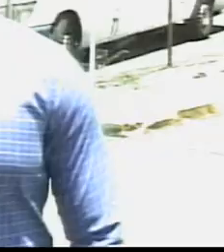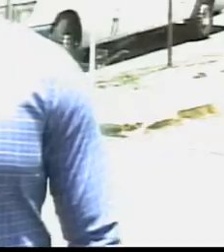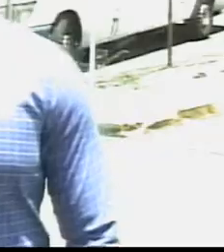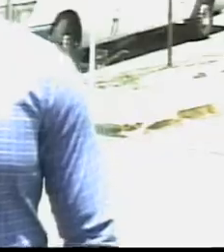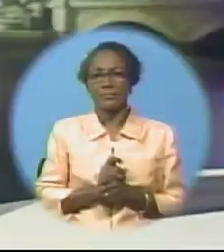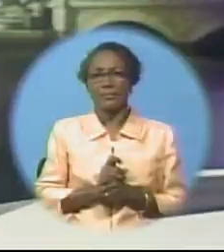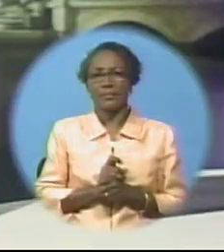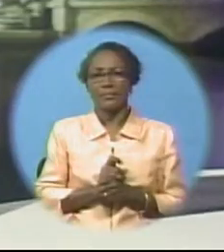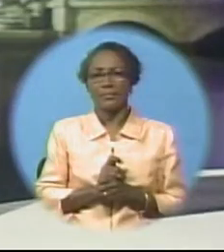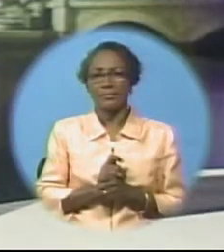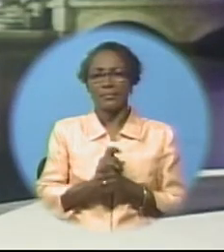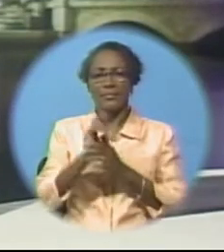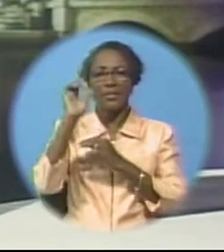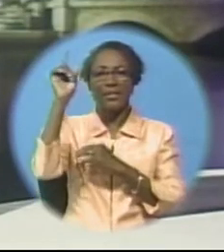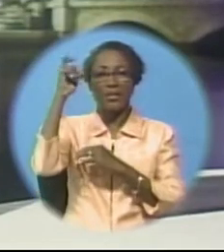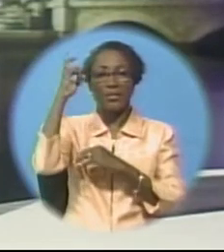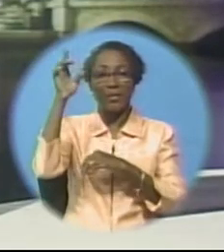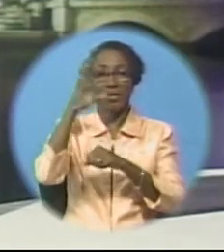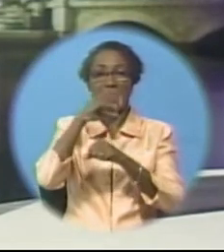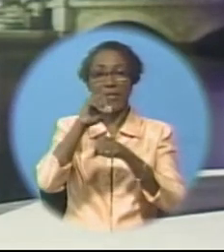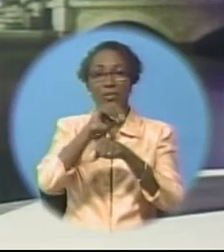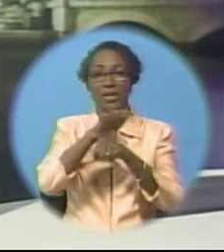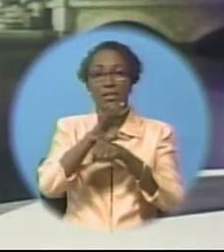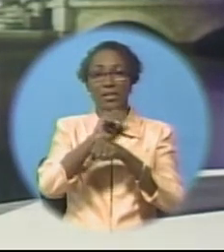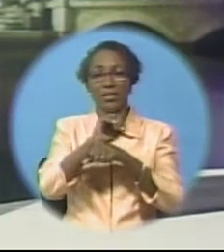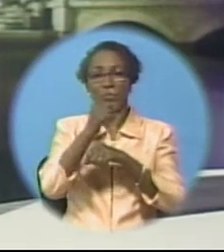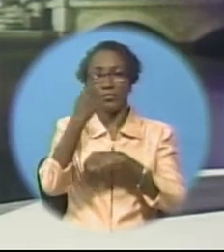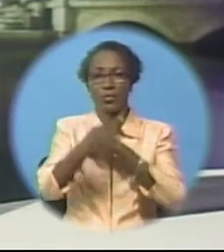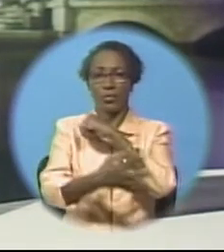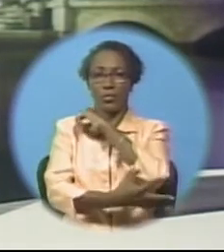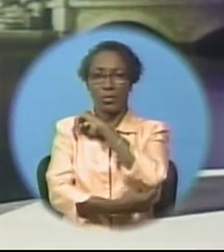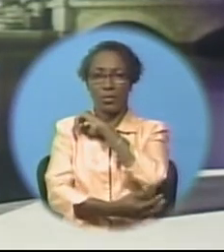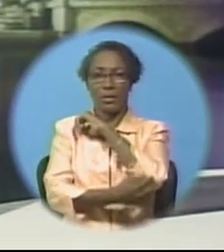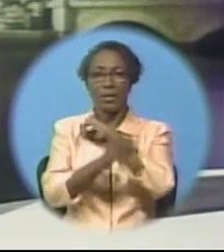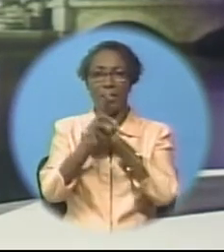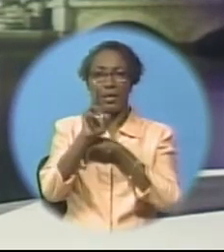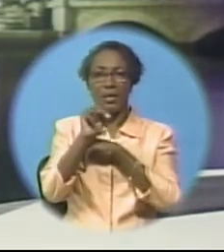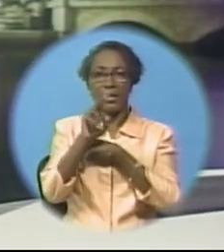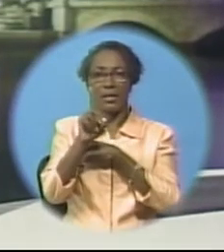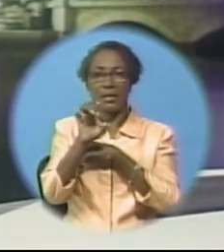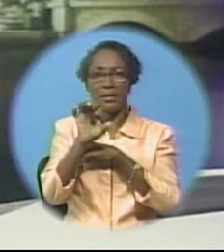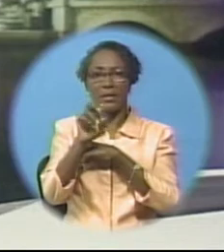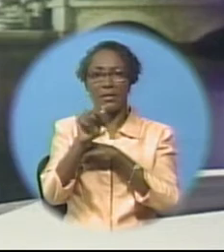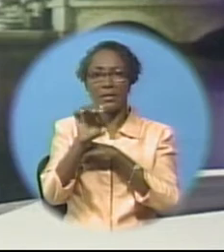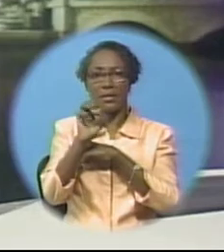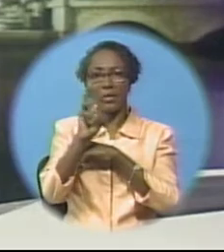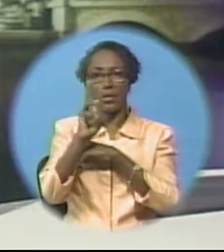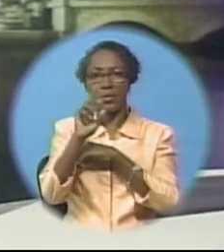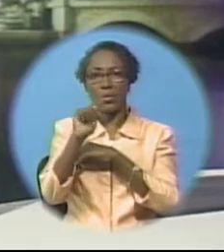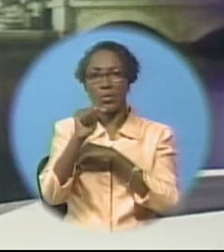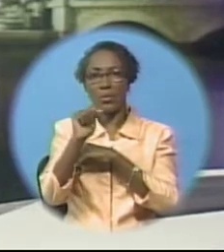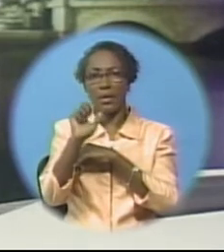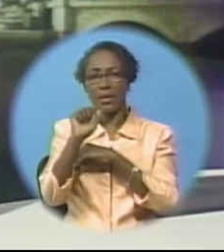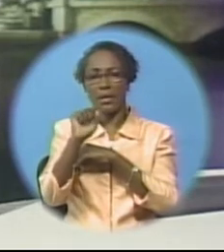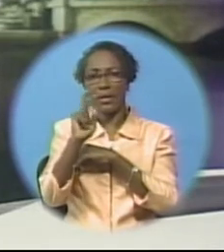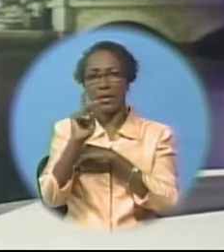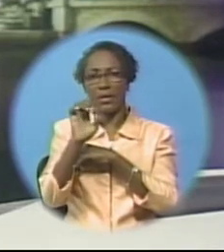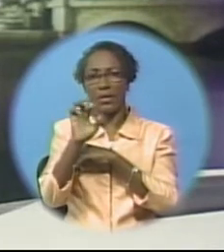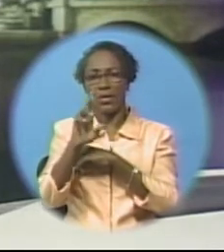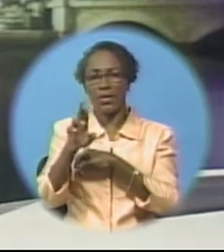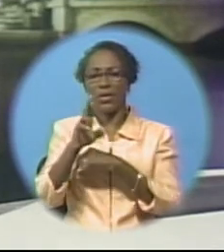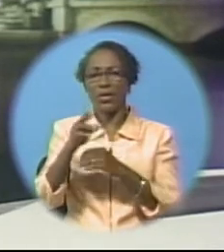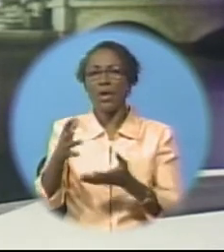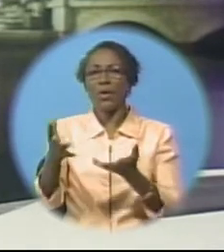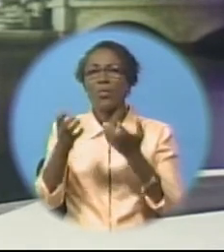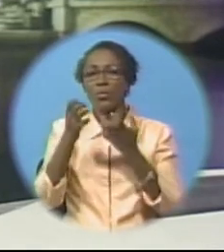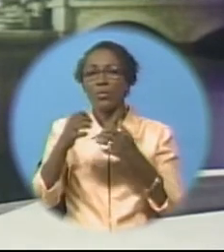News. Government advisor on poverty, Undine Whitaker, is continuing her mission to get youngsters involved in agriculture.